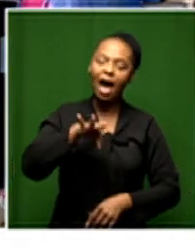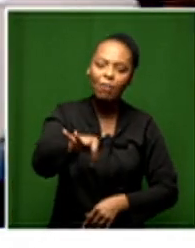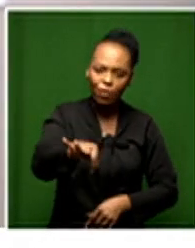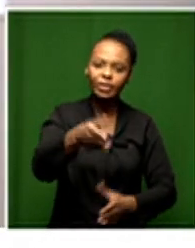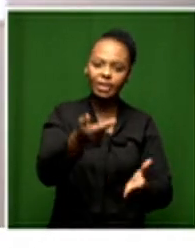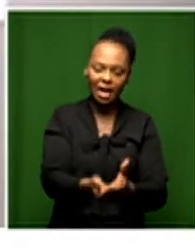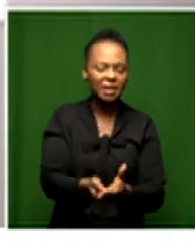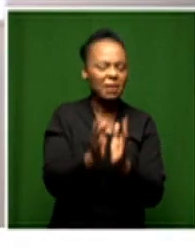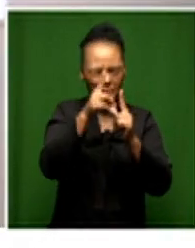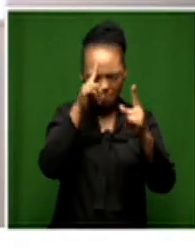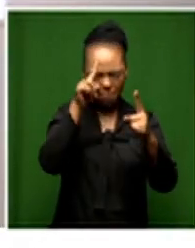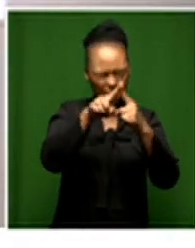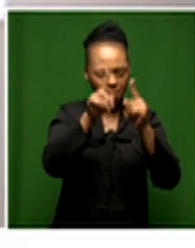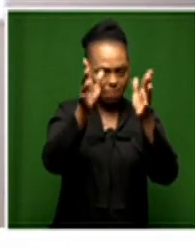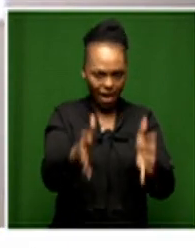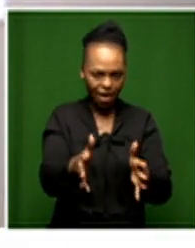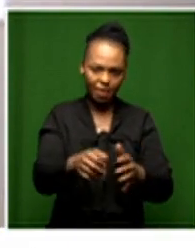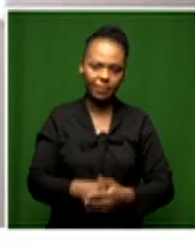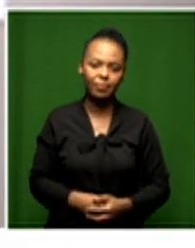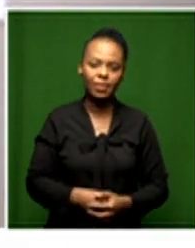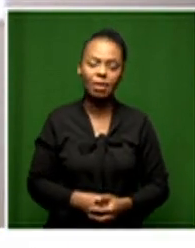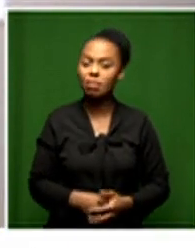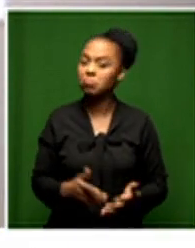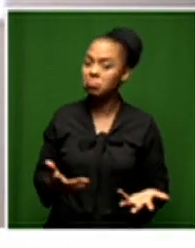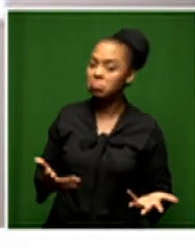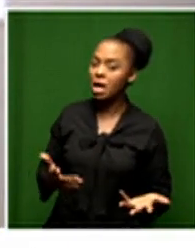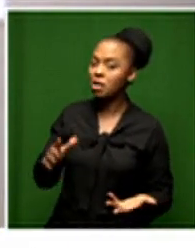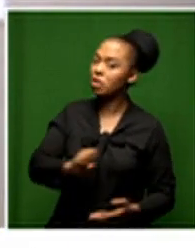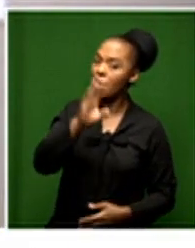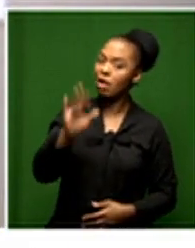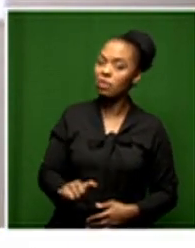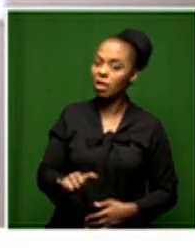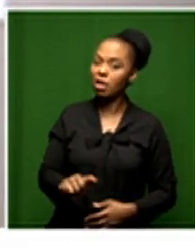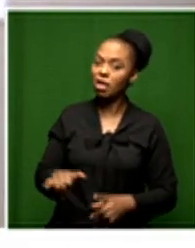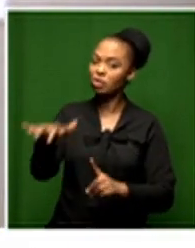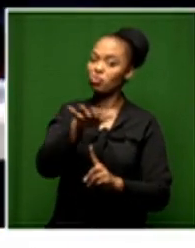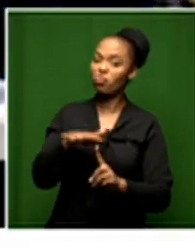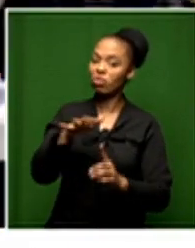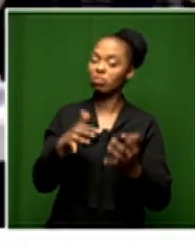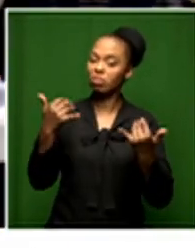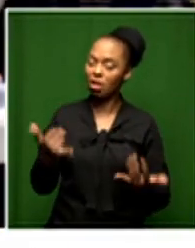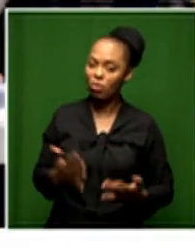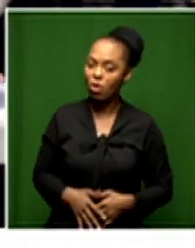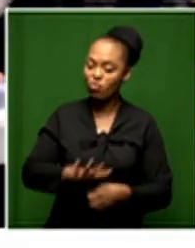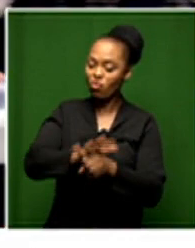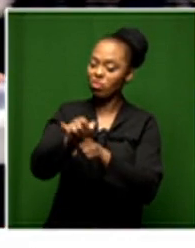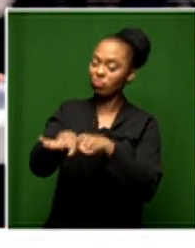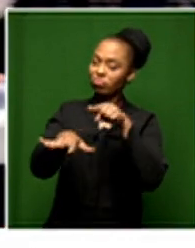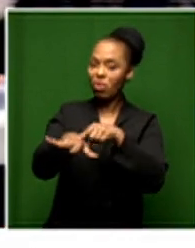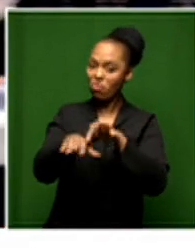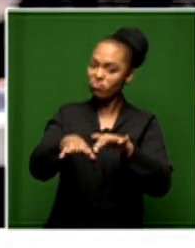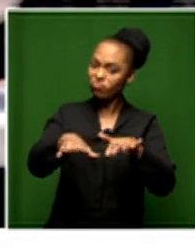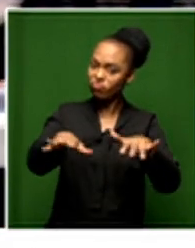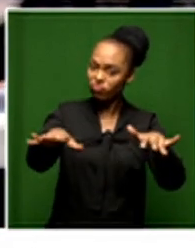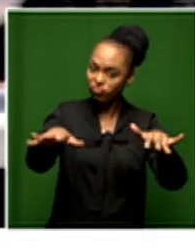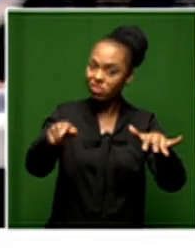prices. So if we look at the South African situation, for example, dealing with a new variant, and this places